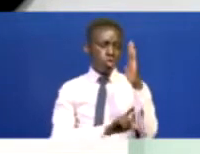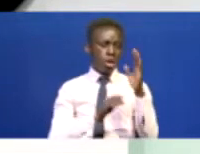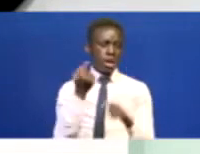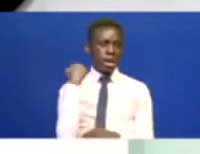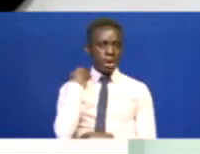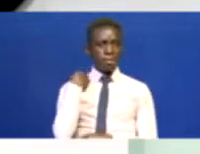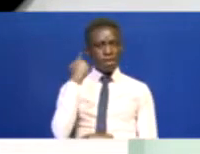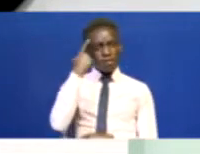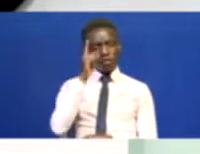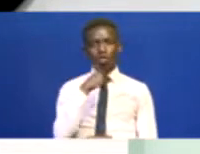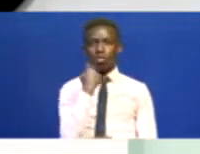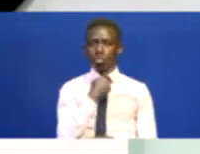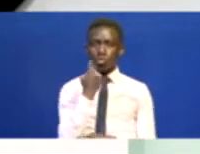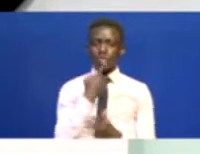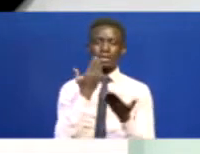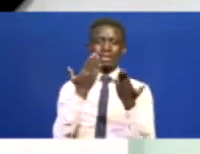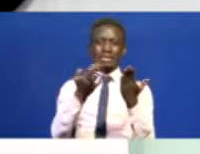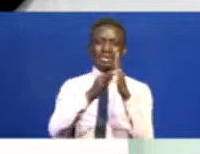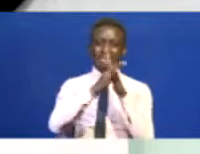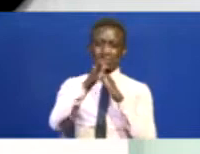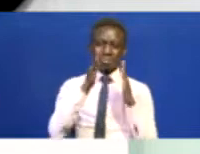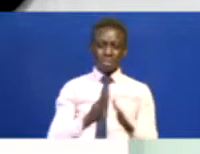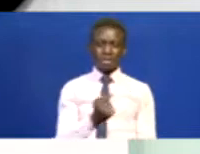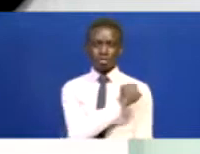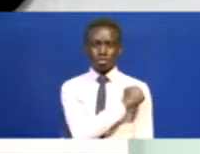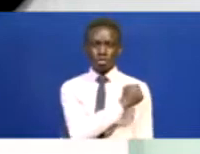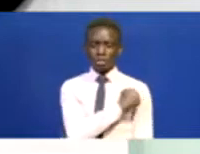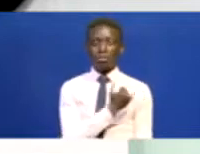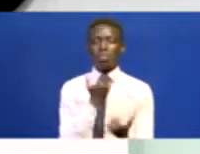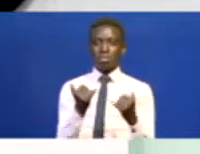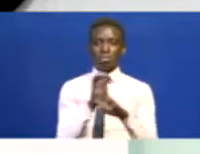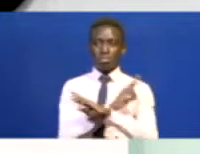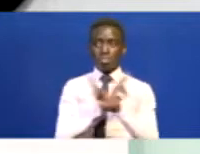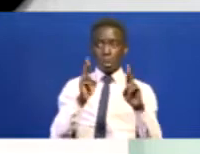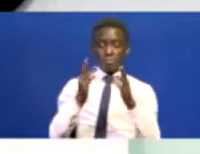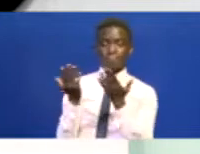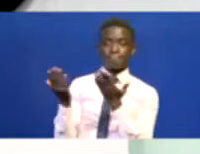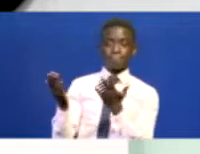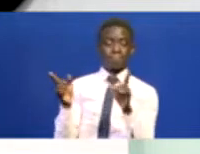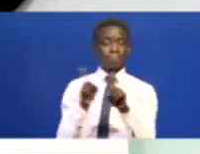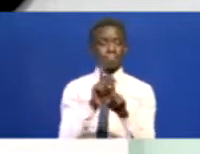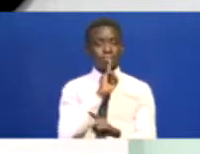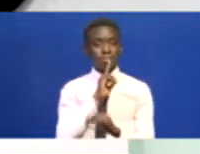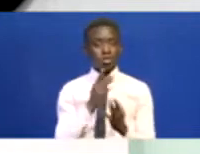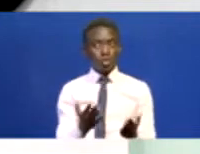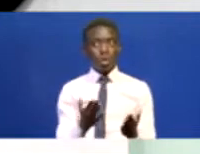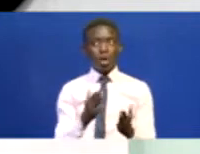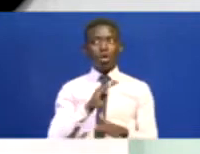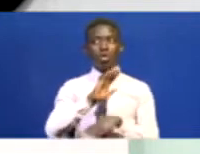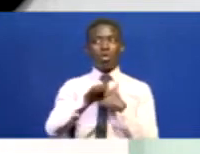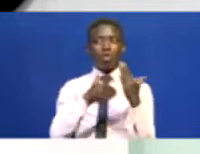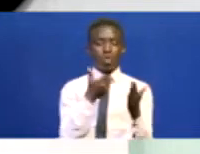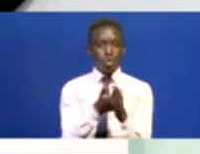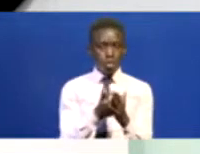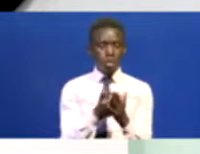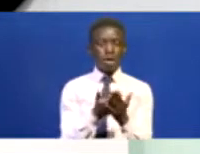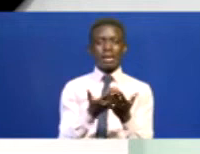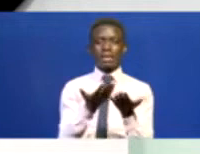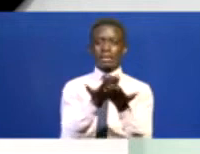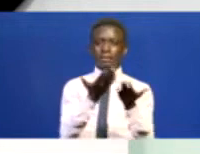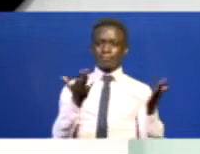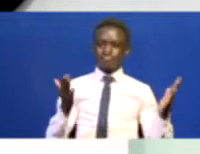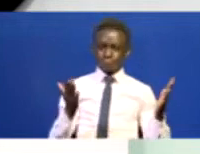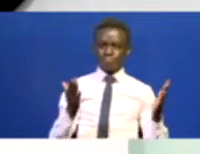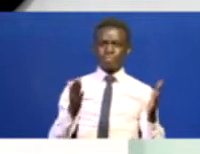is now ready. Remember, Wanga told the National Assembly's Committee on Delegated Legislation that half of